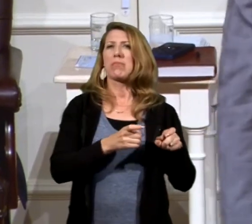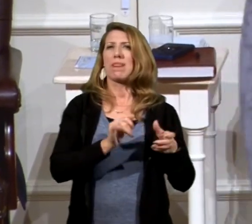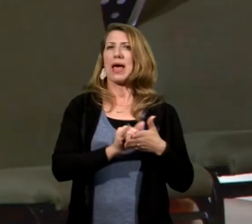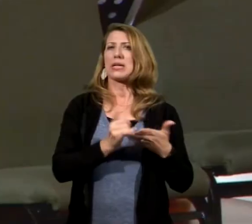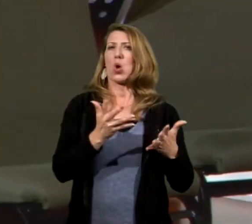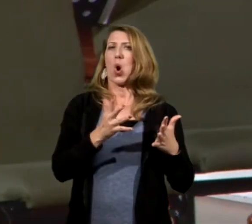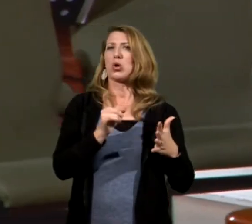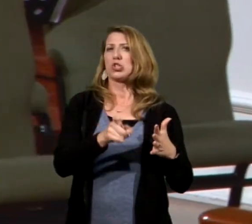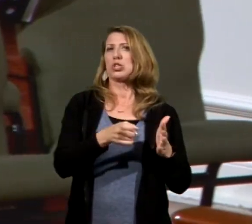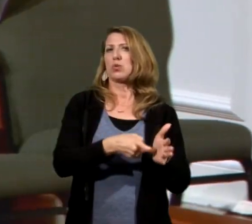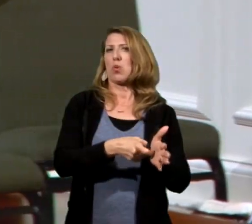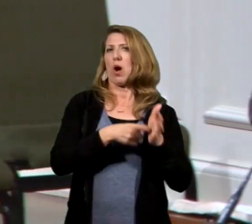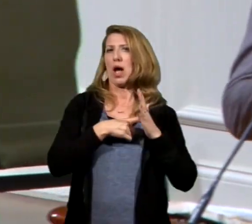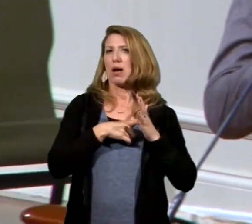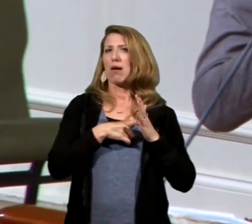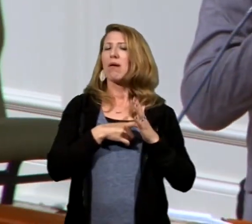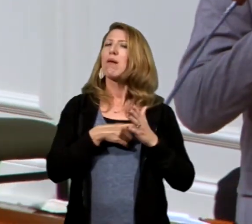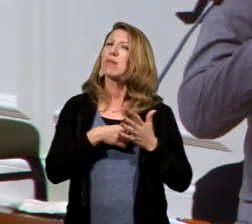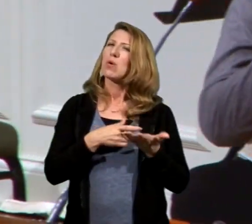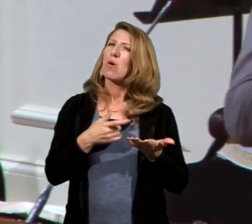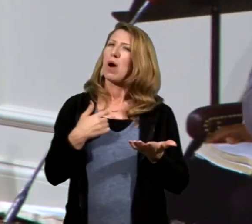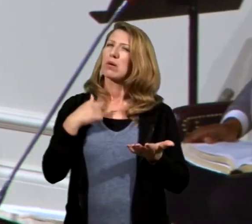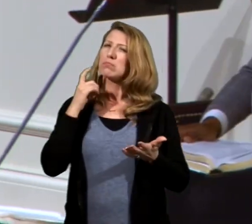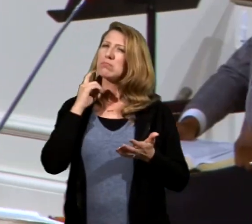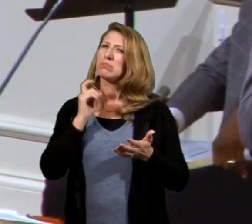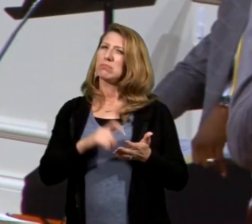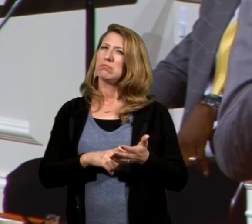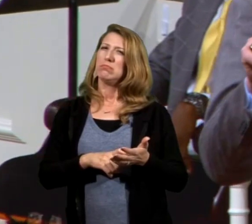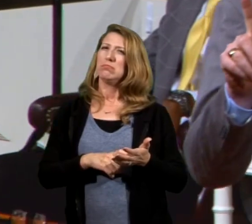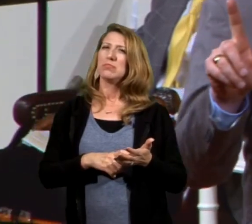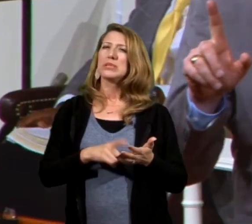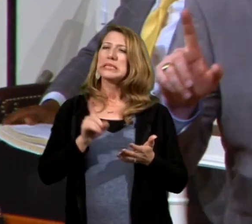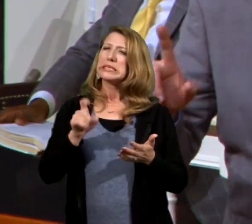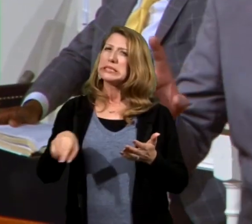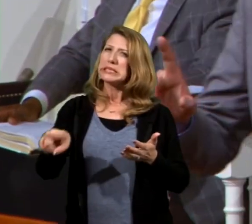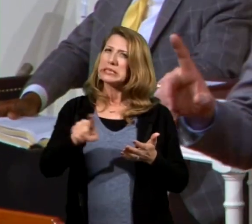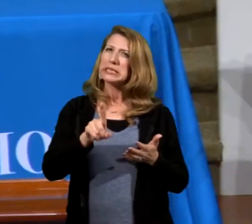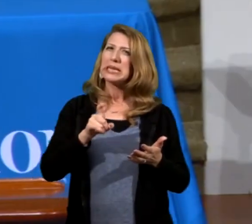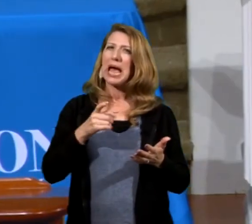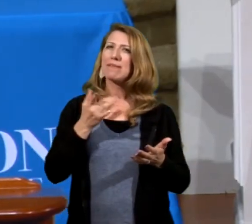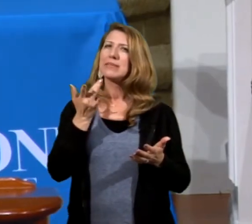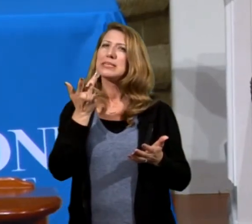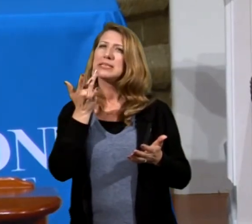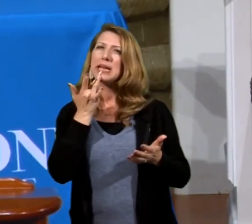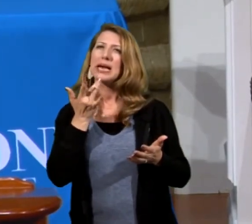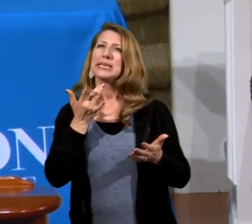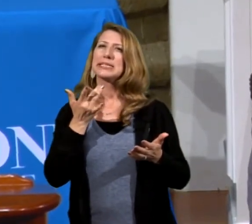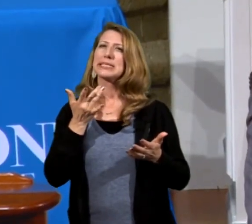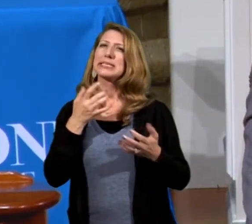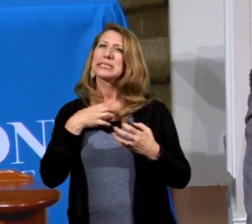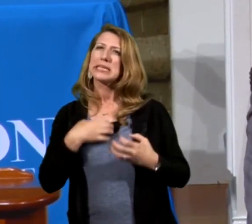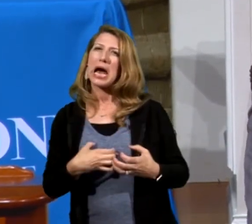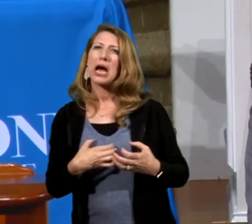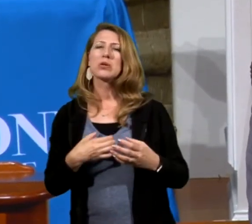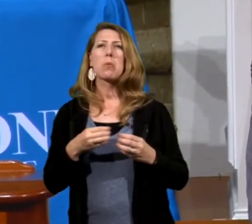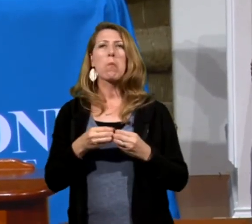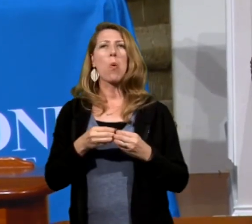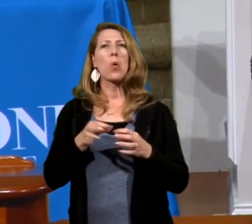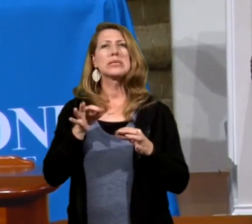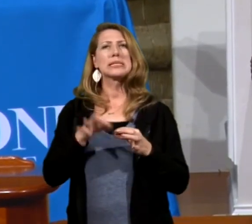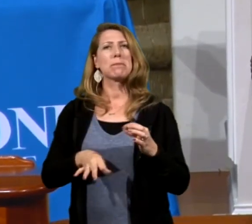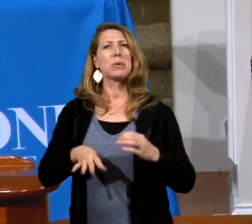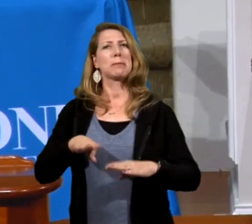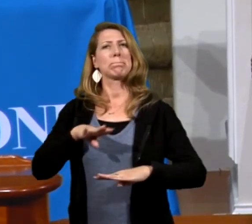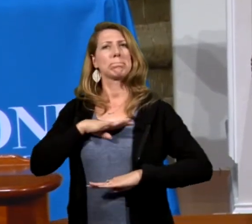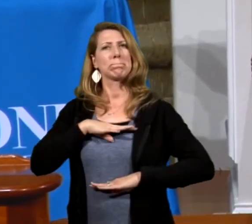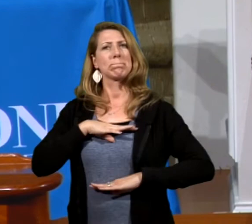think this speaks to me about having tastes that are simple and a contented spirit. One thing we